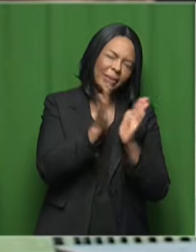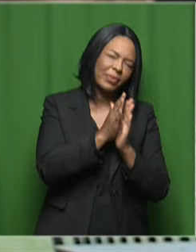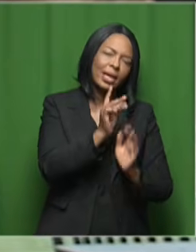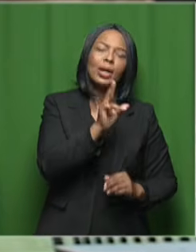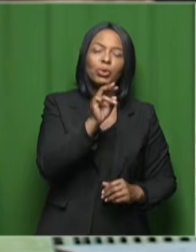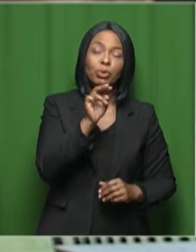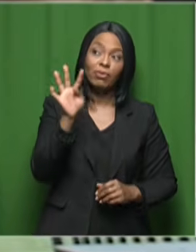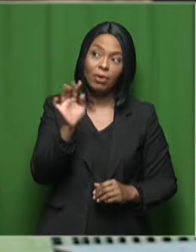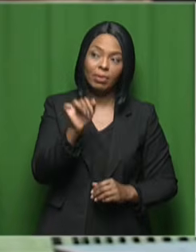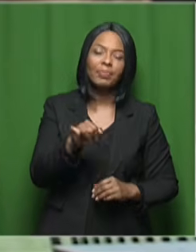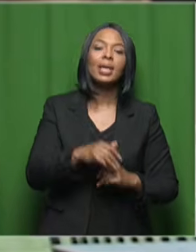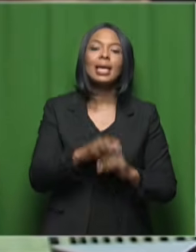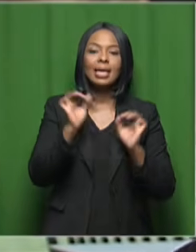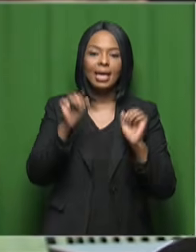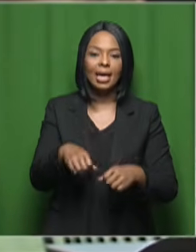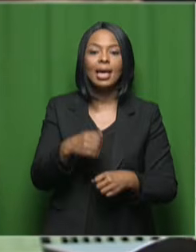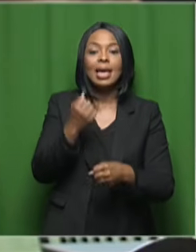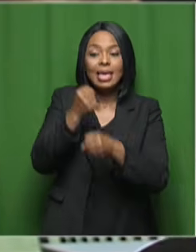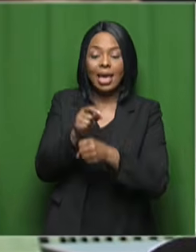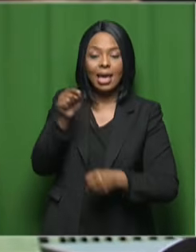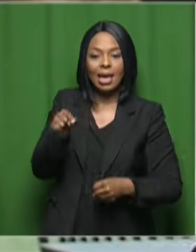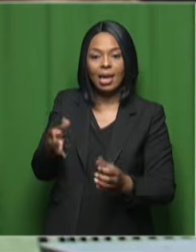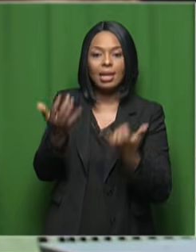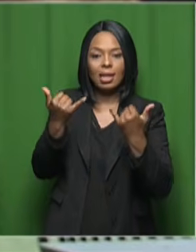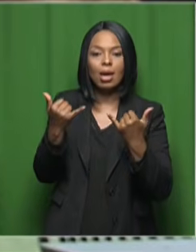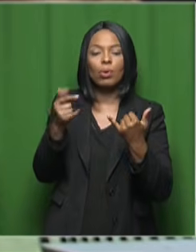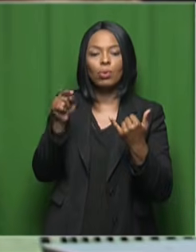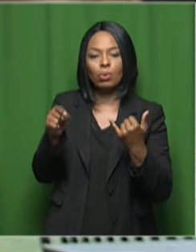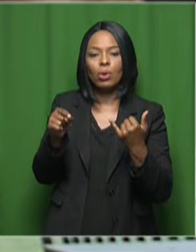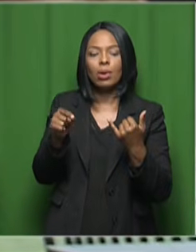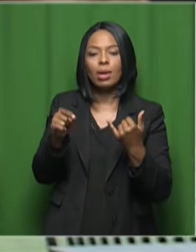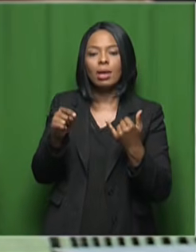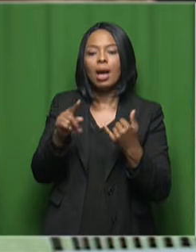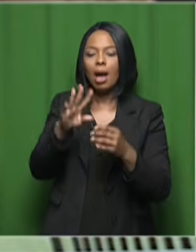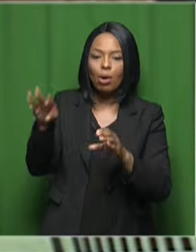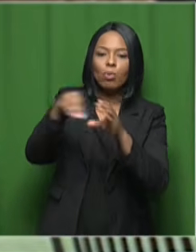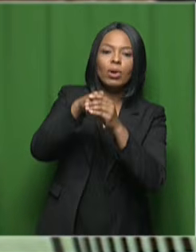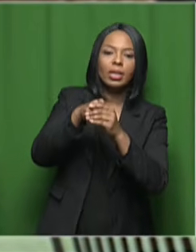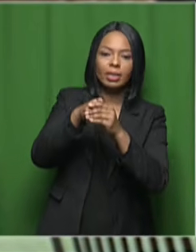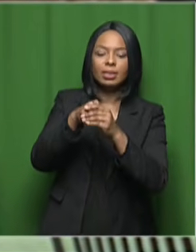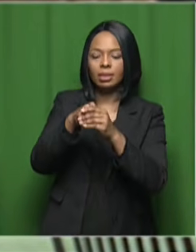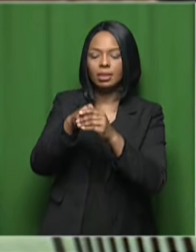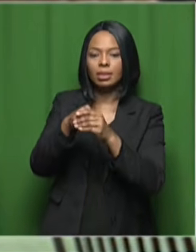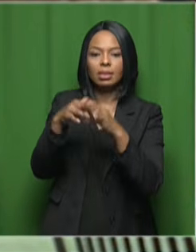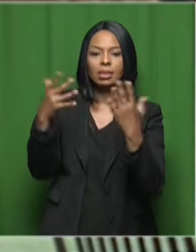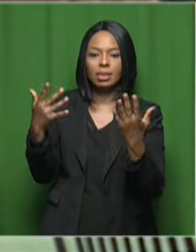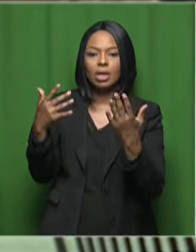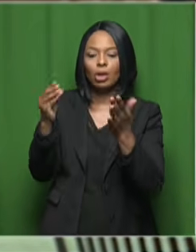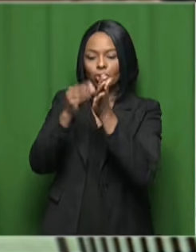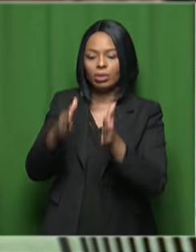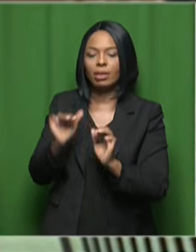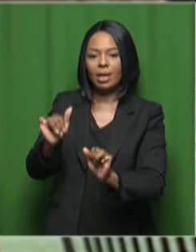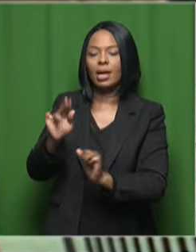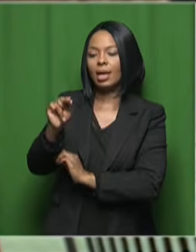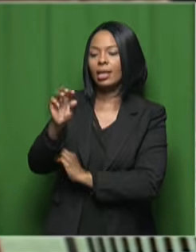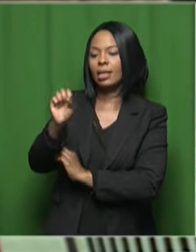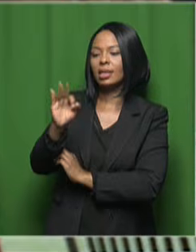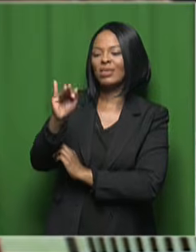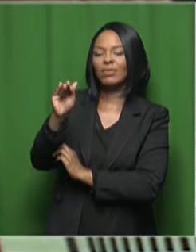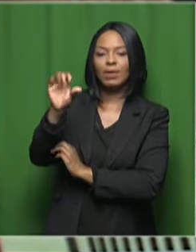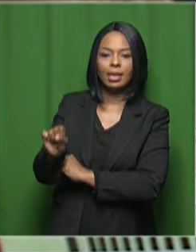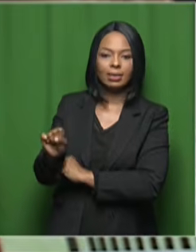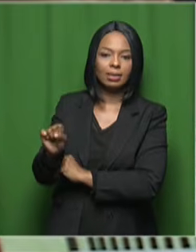pardon. And this year, we have taken NSFAS students without any assurity. What I mean by that is that we